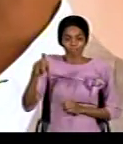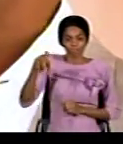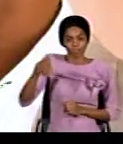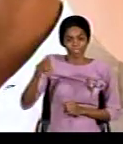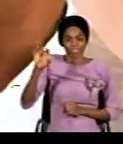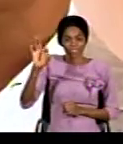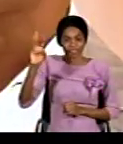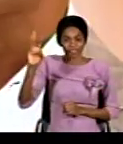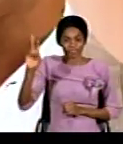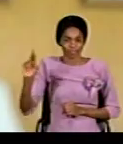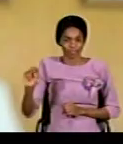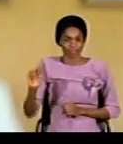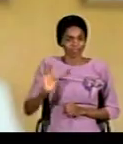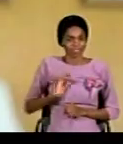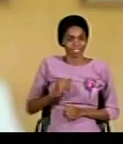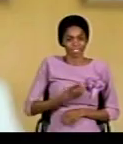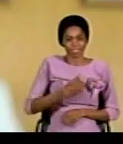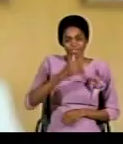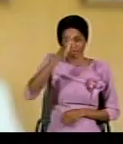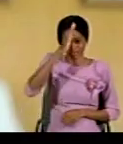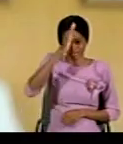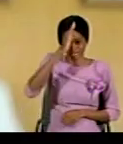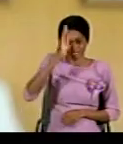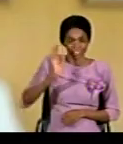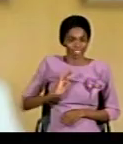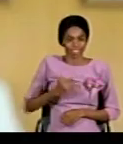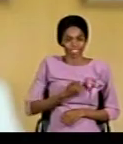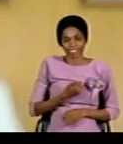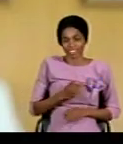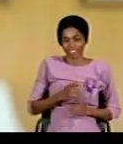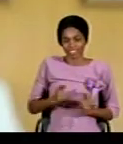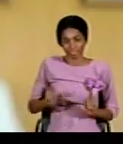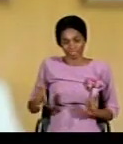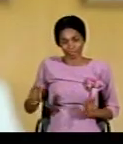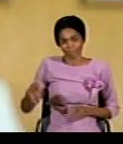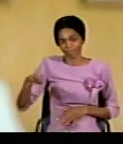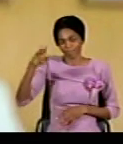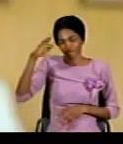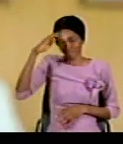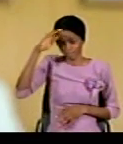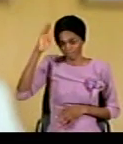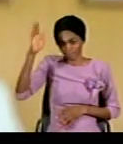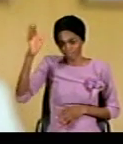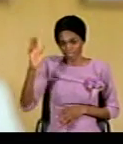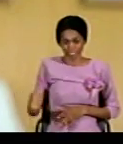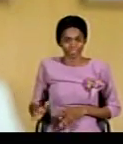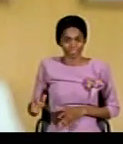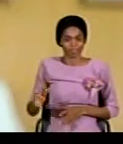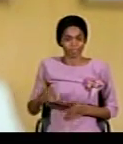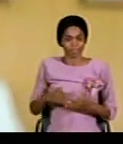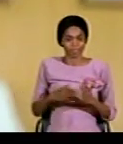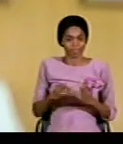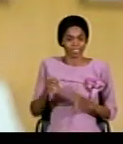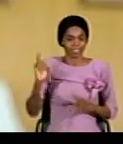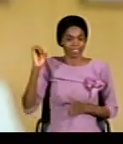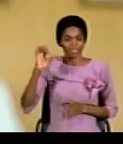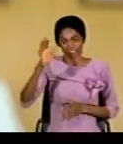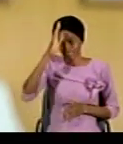Now, our Baba, our own great icon that God has raised, the father of